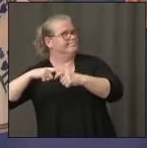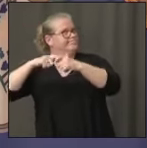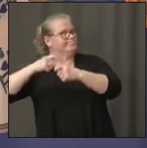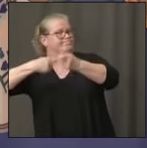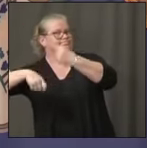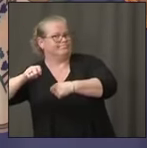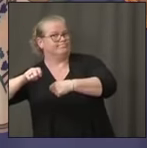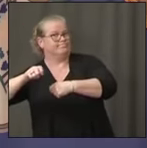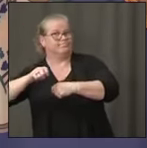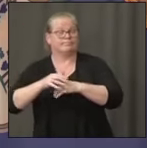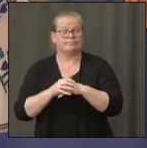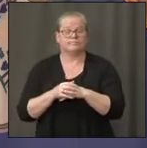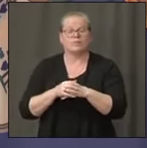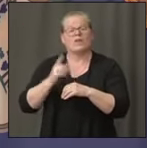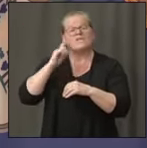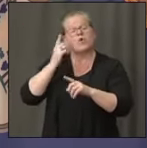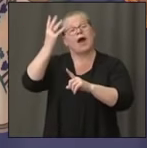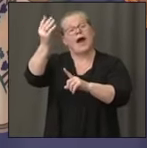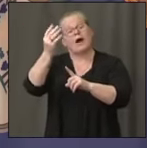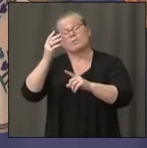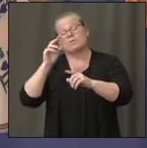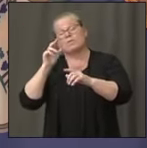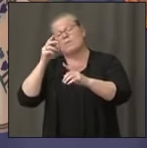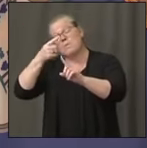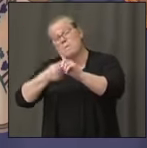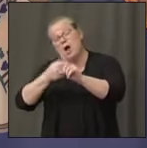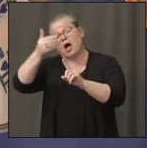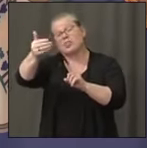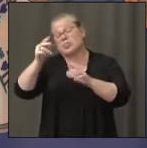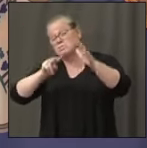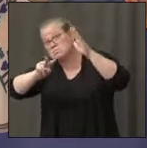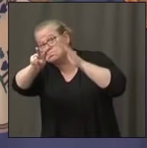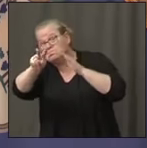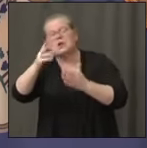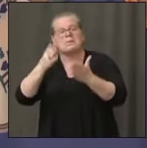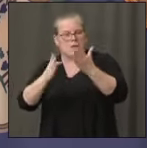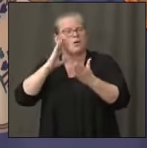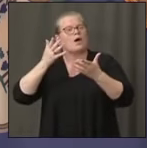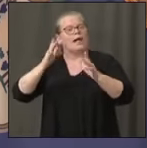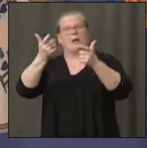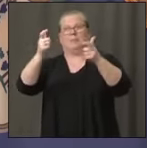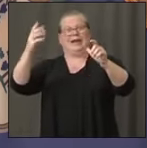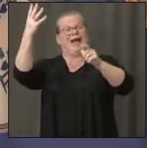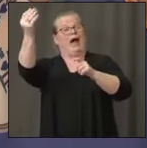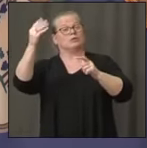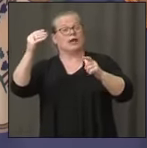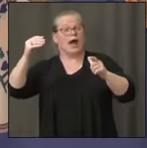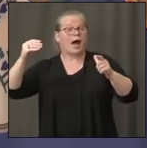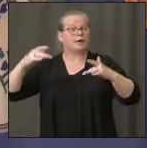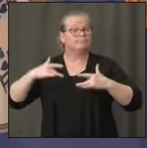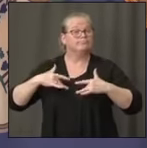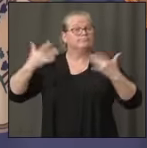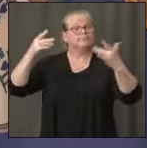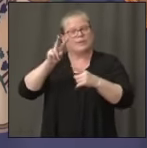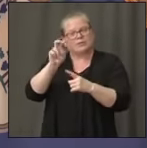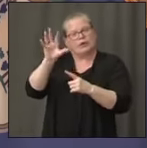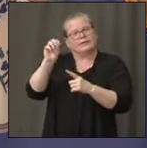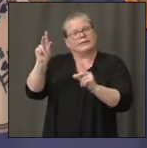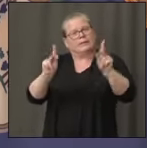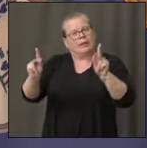250. And, again, following the same social distancing protocols. And that gives you some